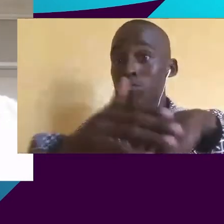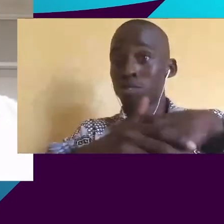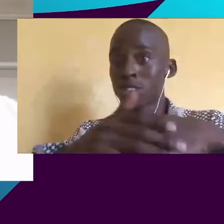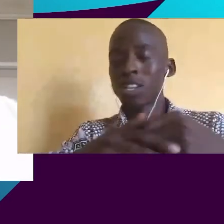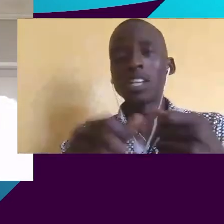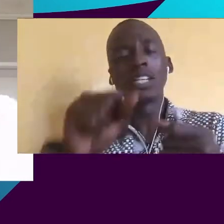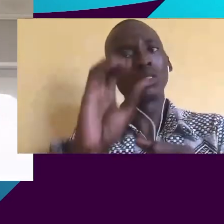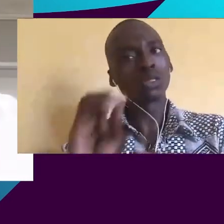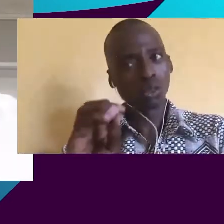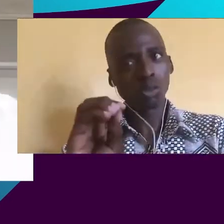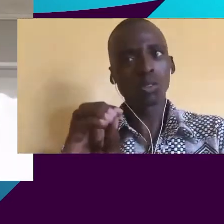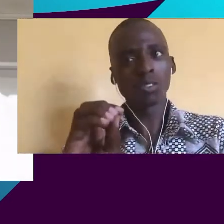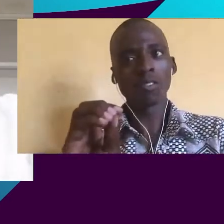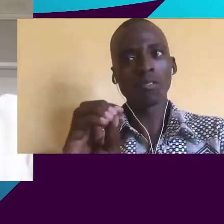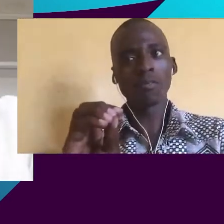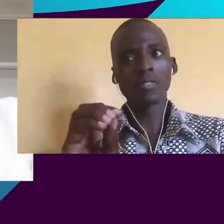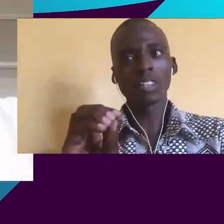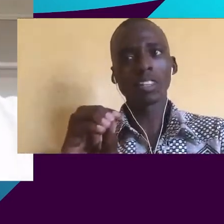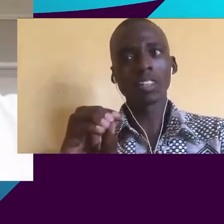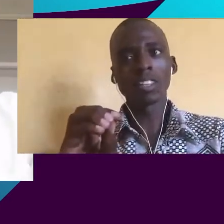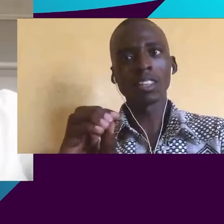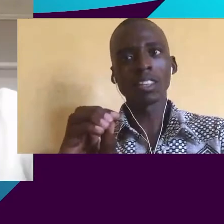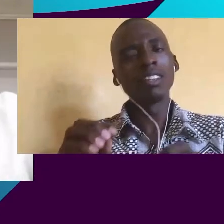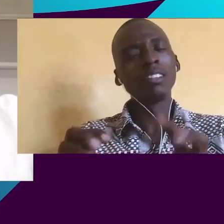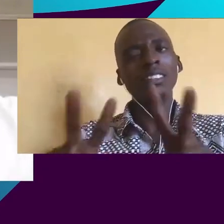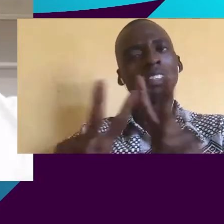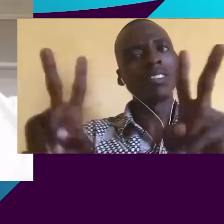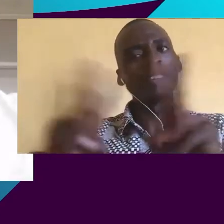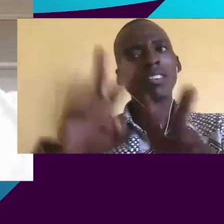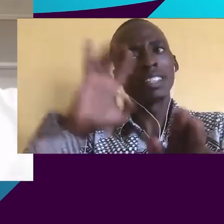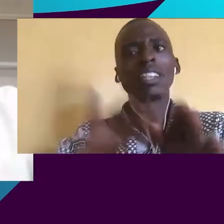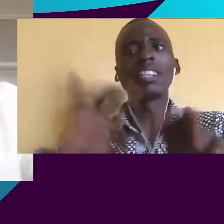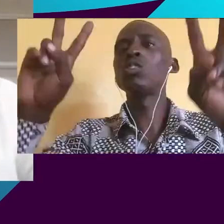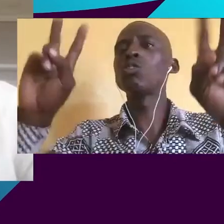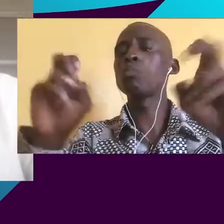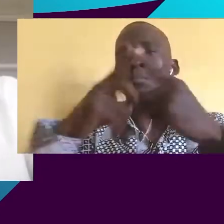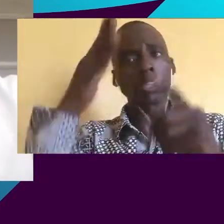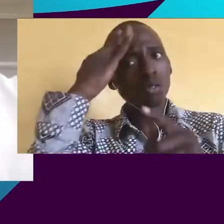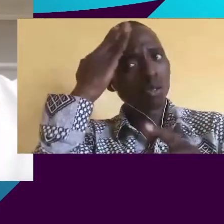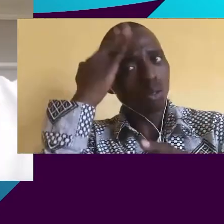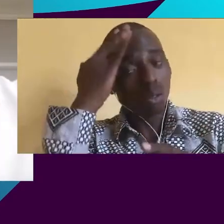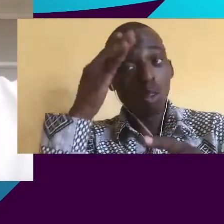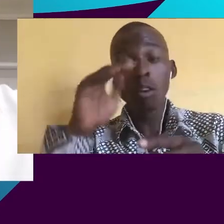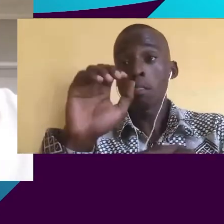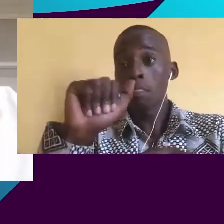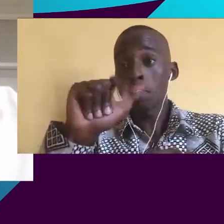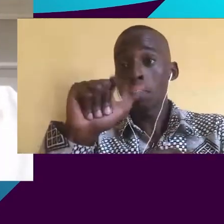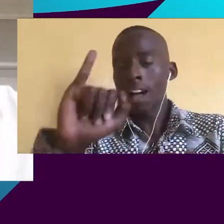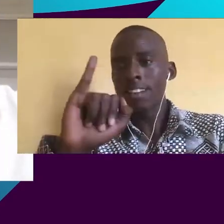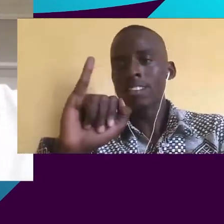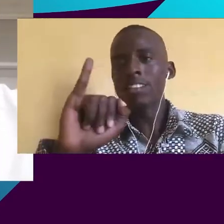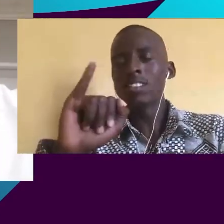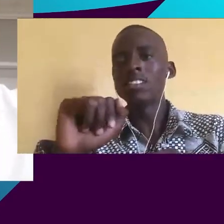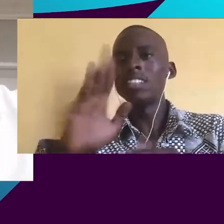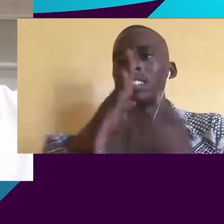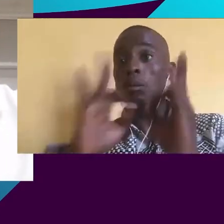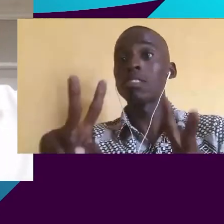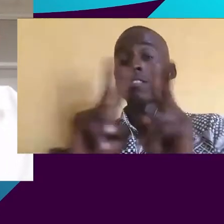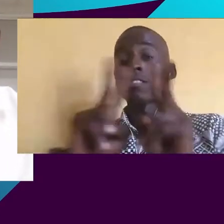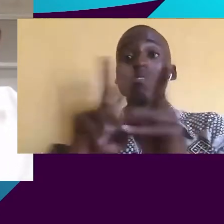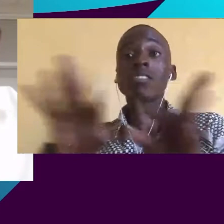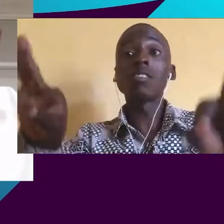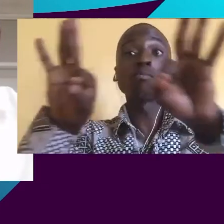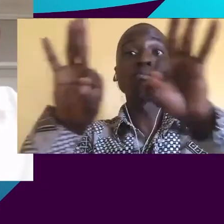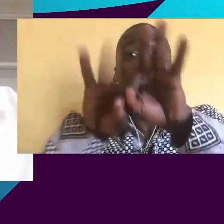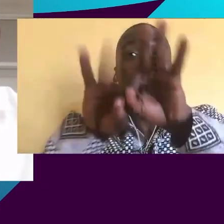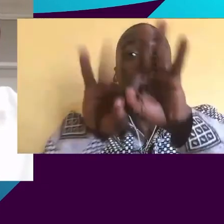very, it's a very touchy subject. But you know, Ali, you ignored something that is very important for you as administrators.